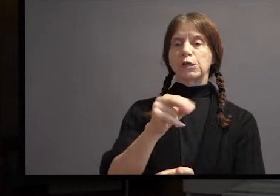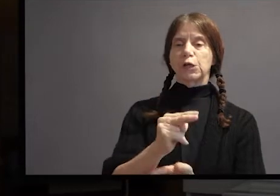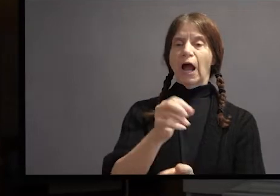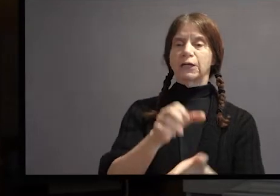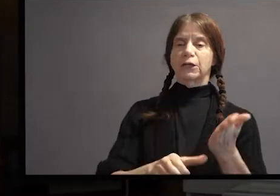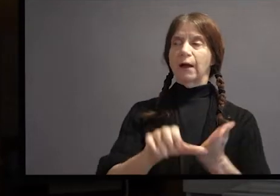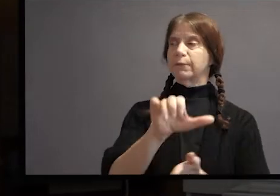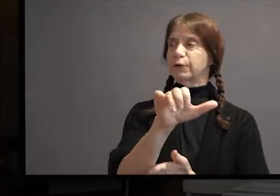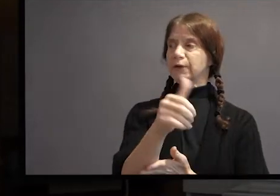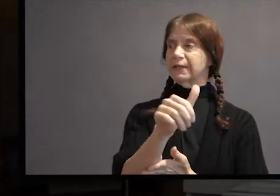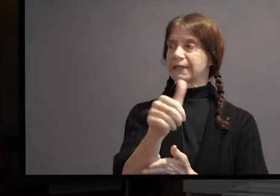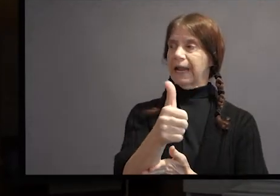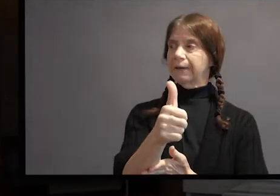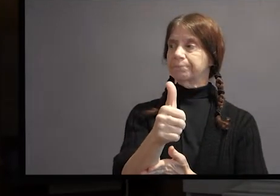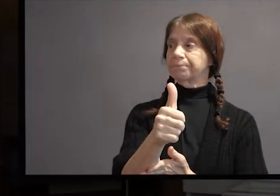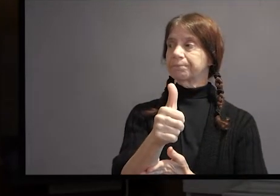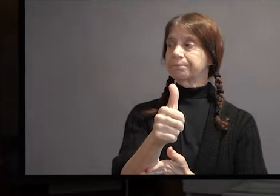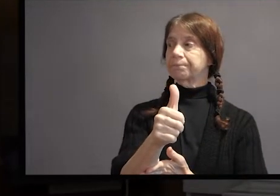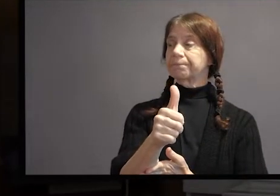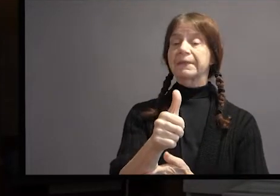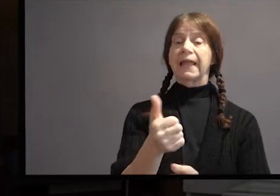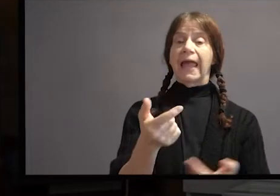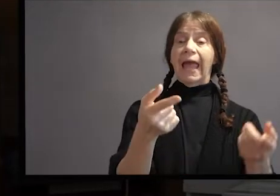10th chapter.